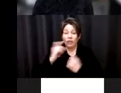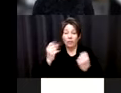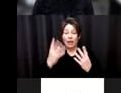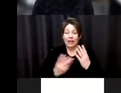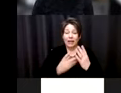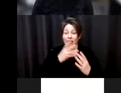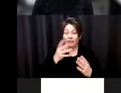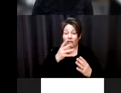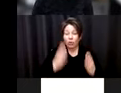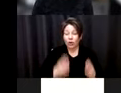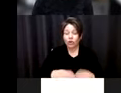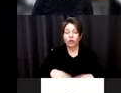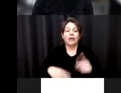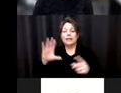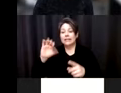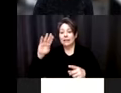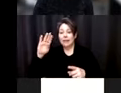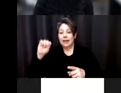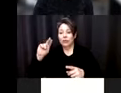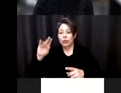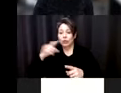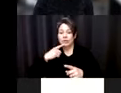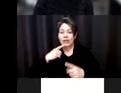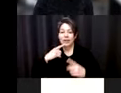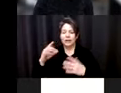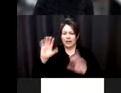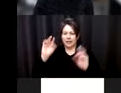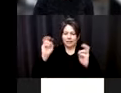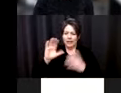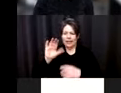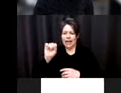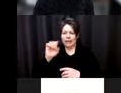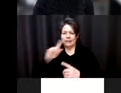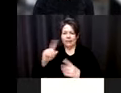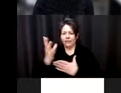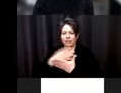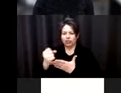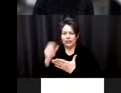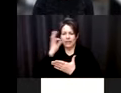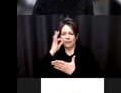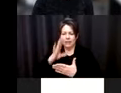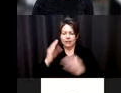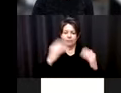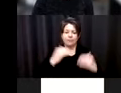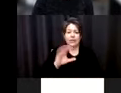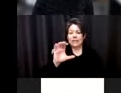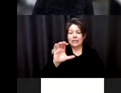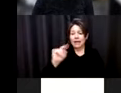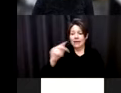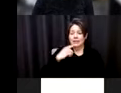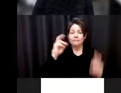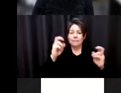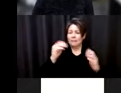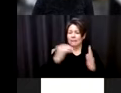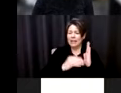In 2007, CBS News said, the case of the vanishing bees. CNN said millions pledged